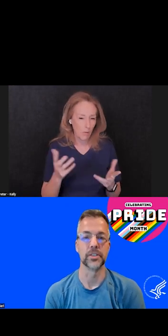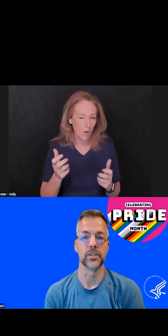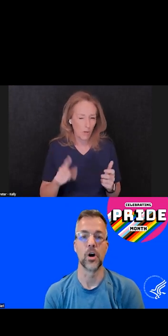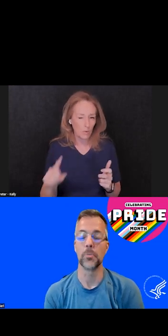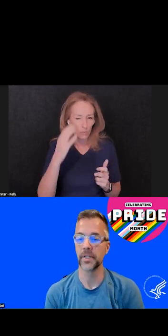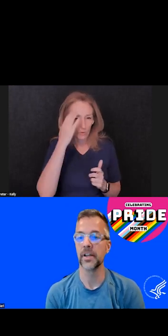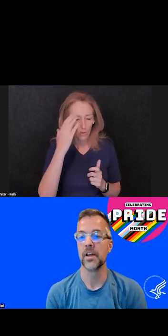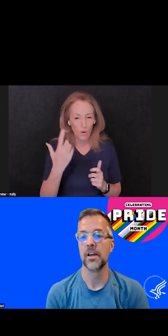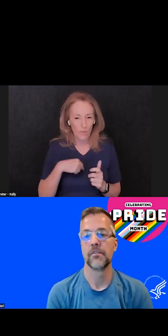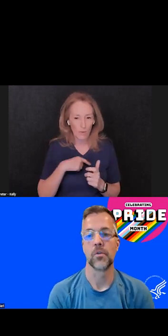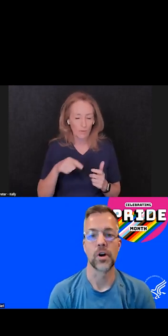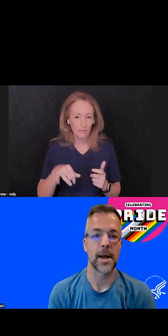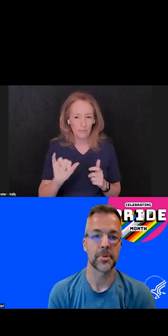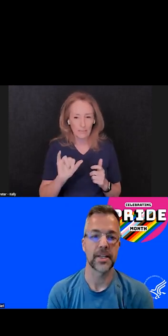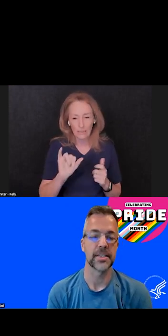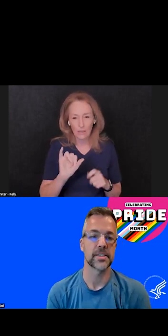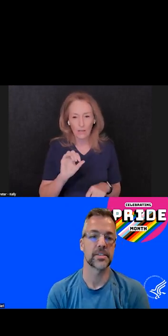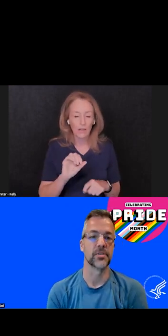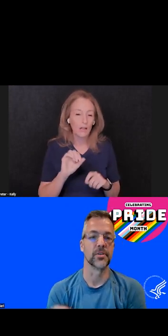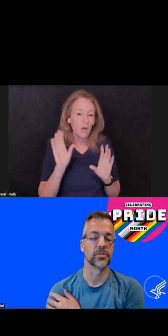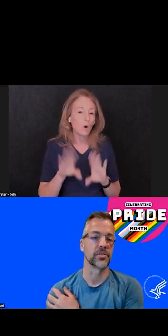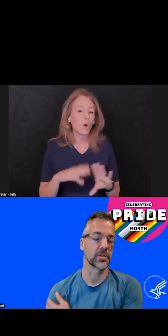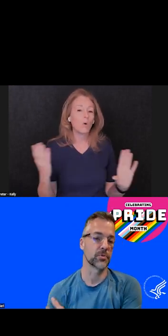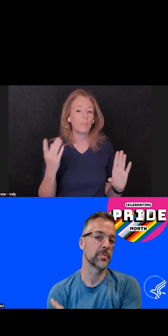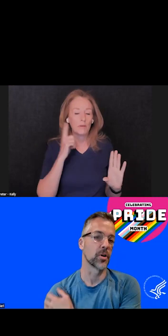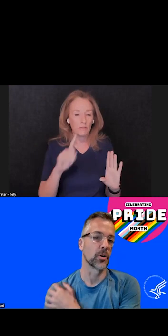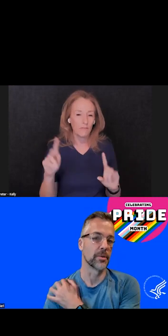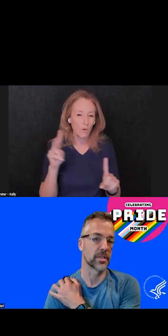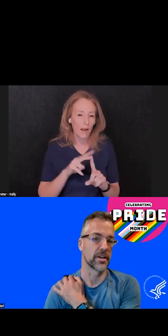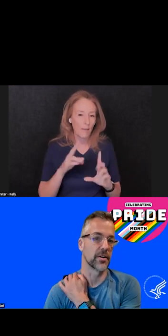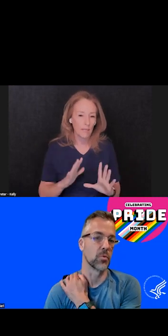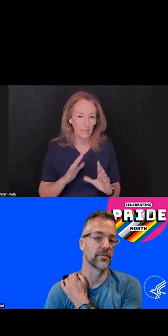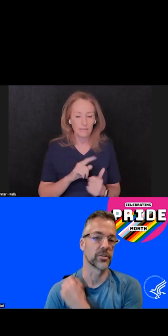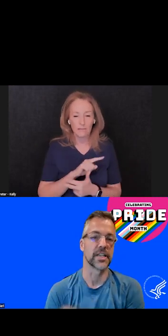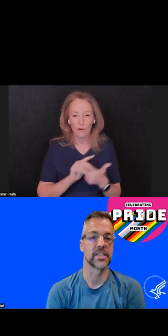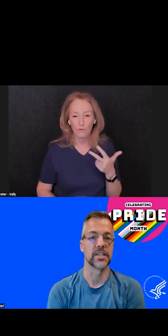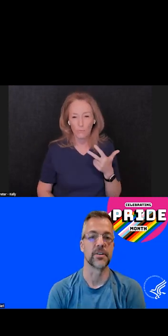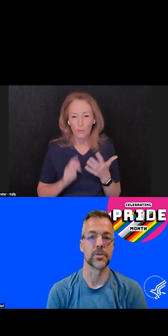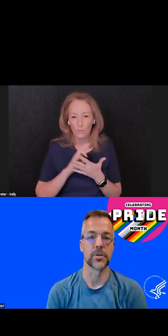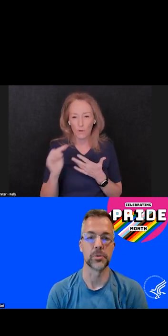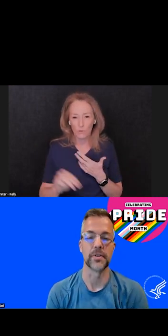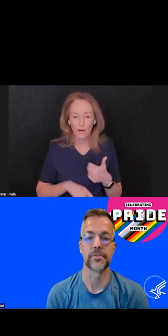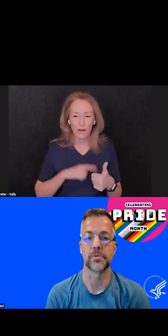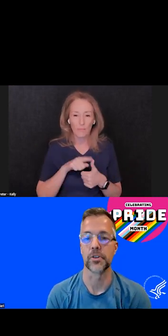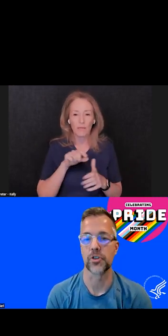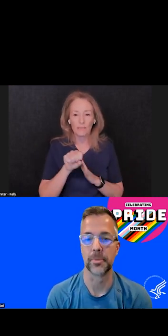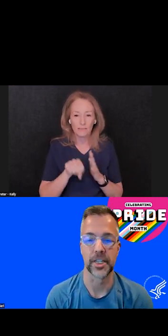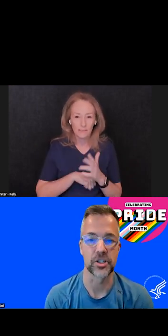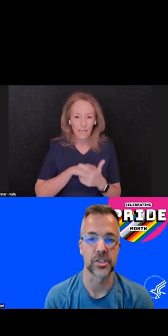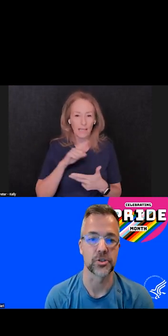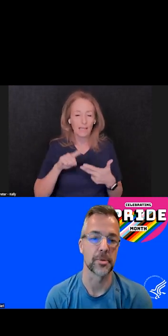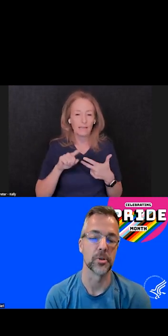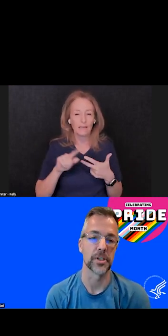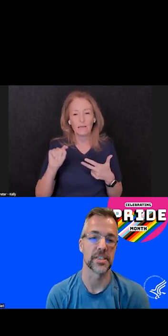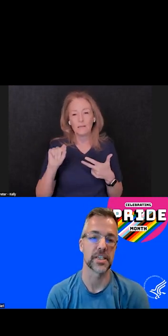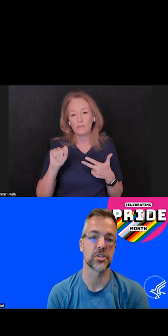are still open for applicants. So there's 3 programs there, one for states and territories, one for tribal